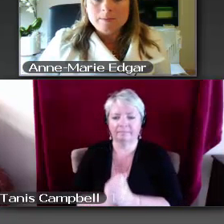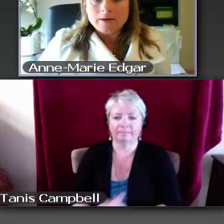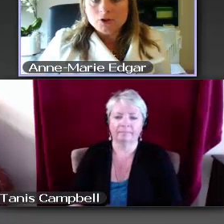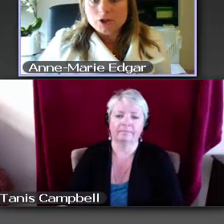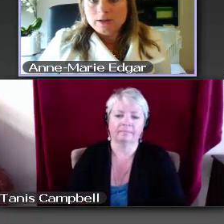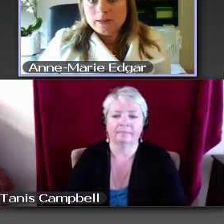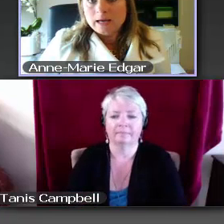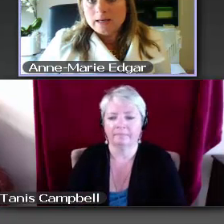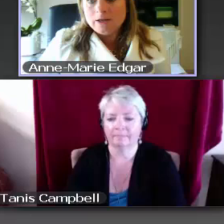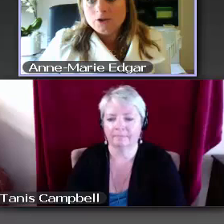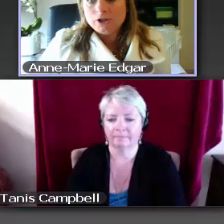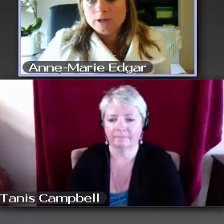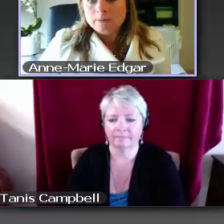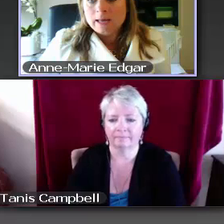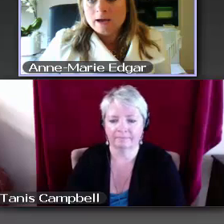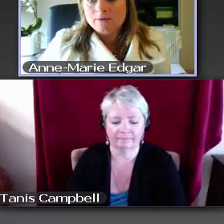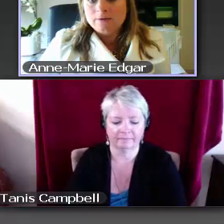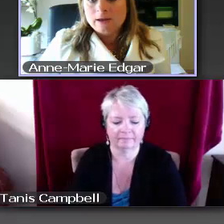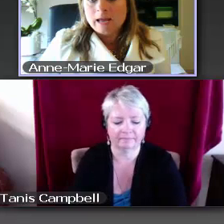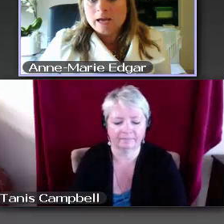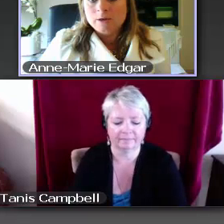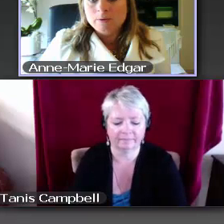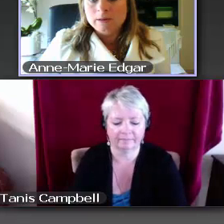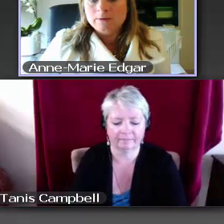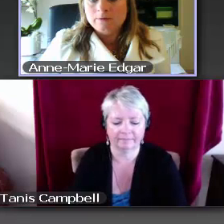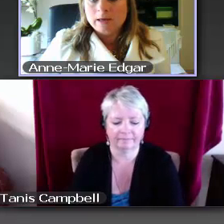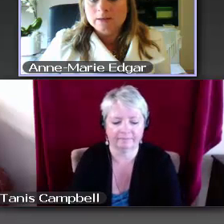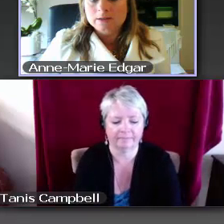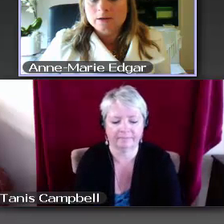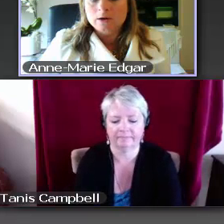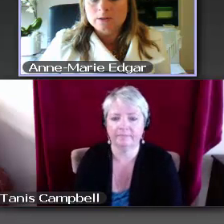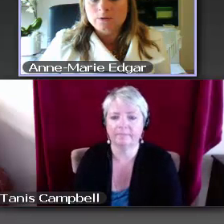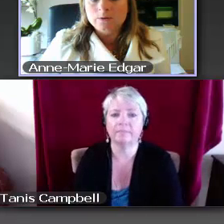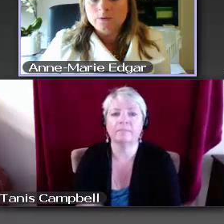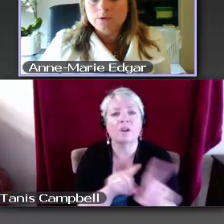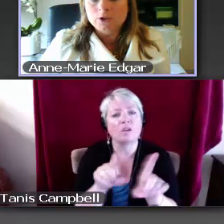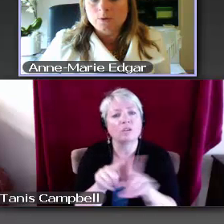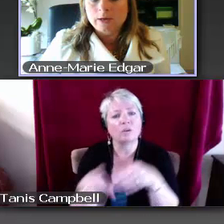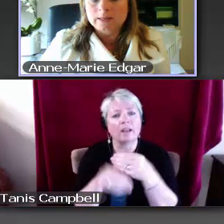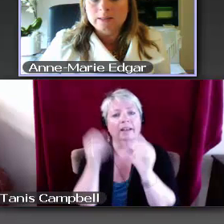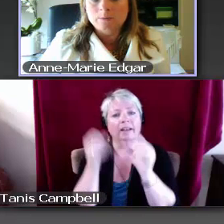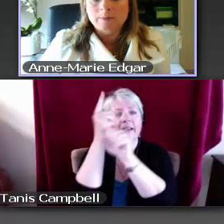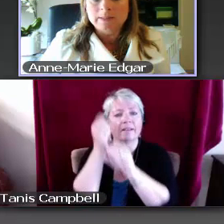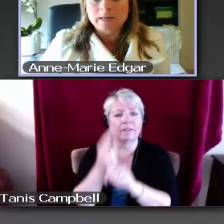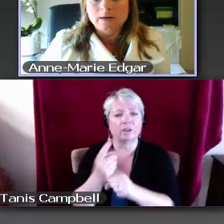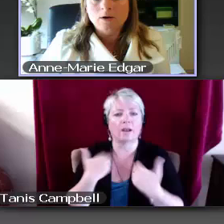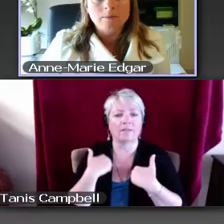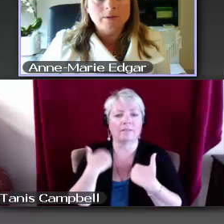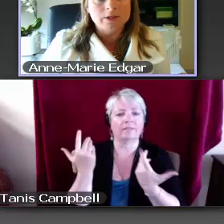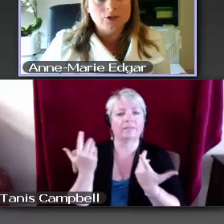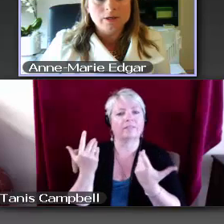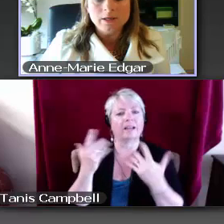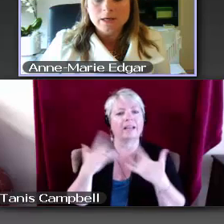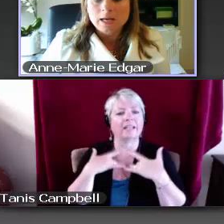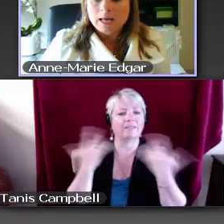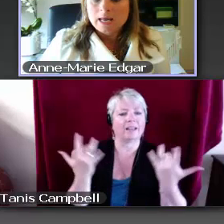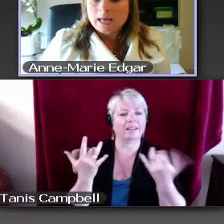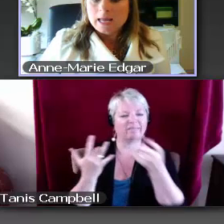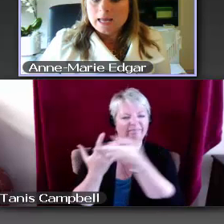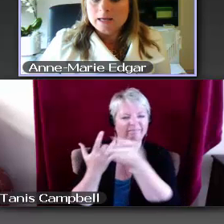I want to mention that each year we have an annual event, our Student Showcase and Website